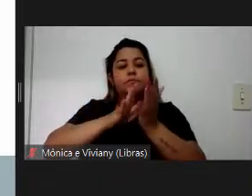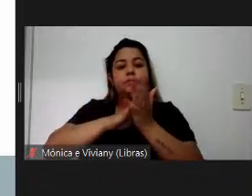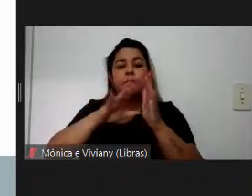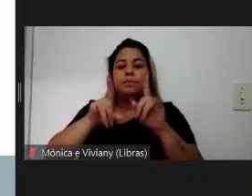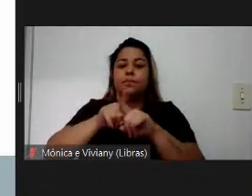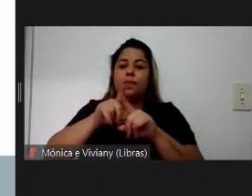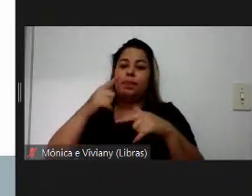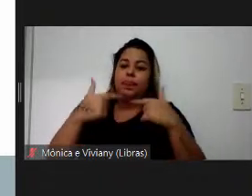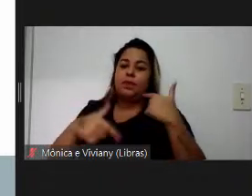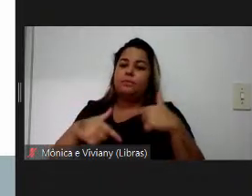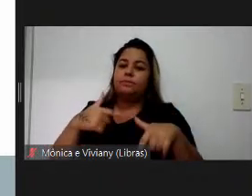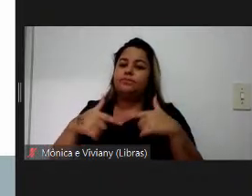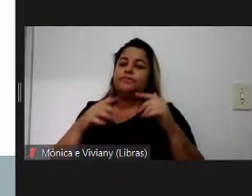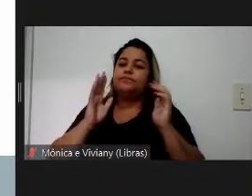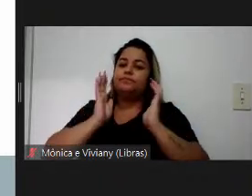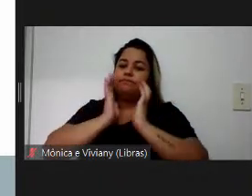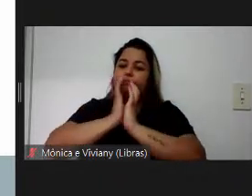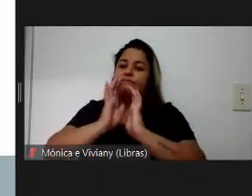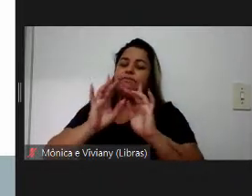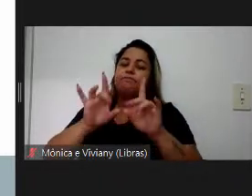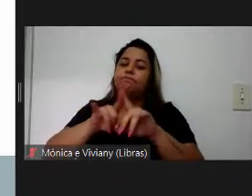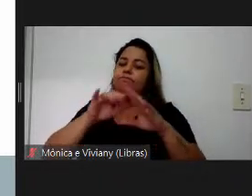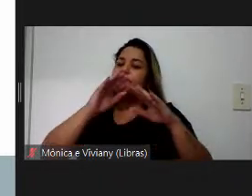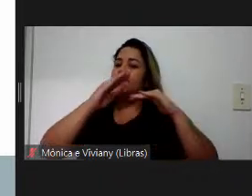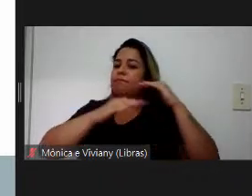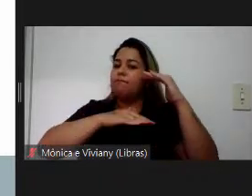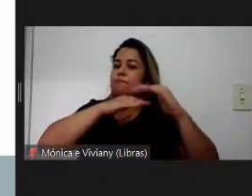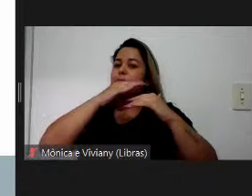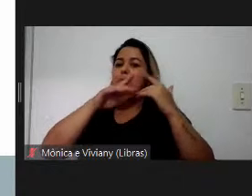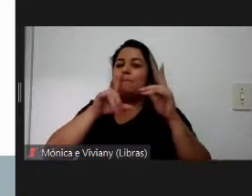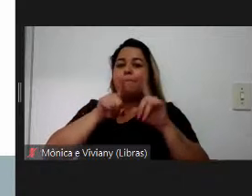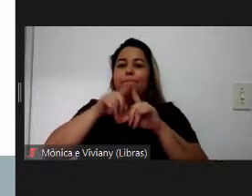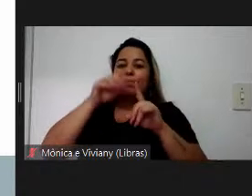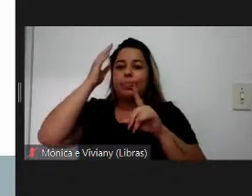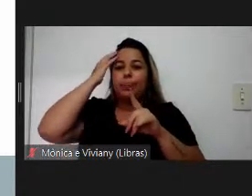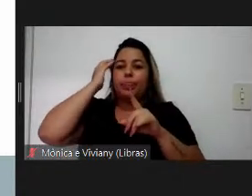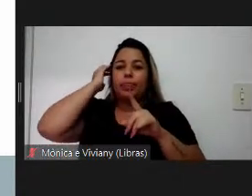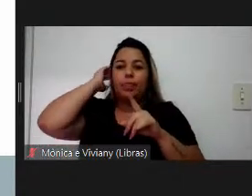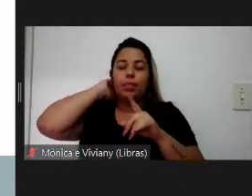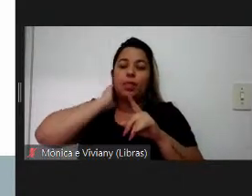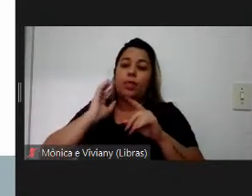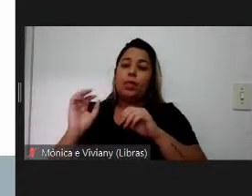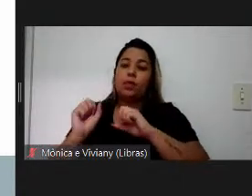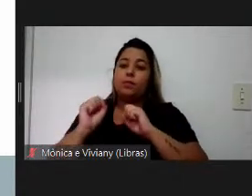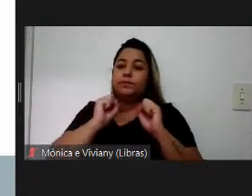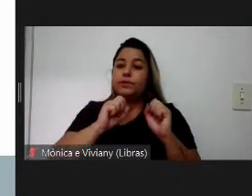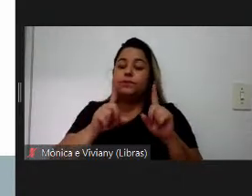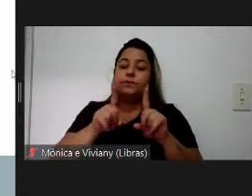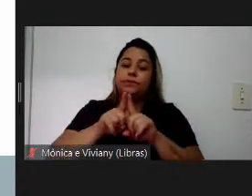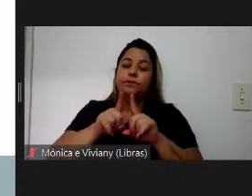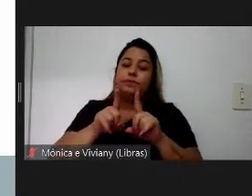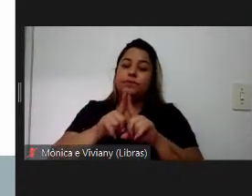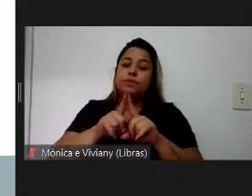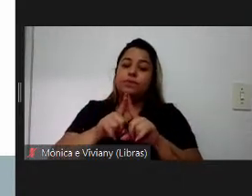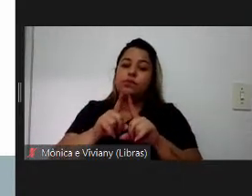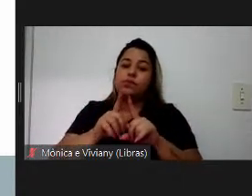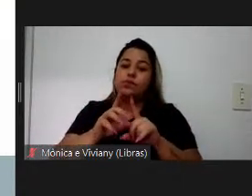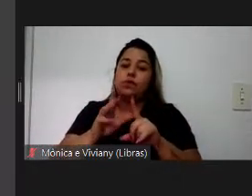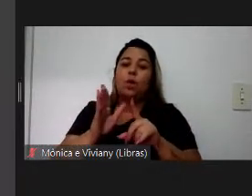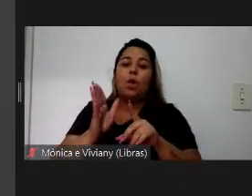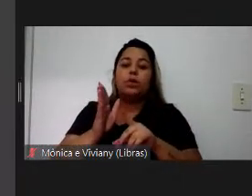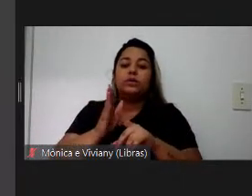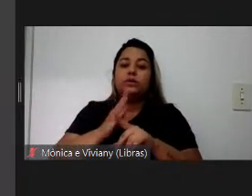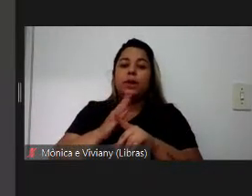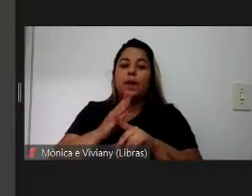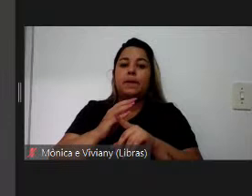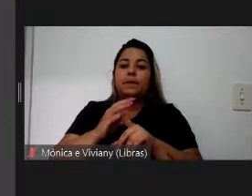to congratulate Sidan and all the team and all the work who is being developed. So can you